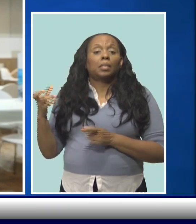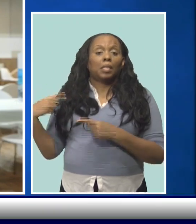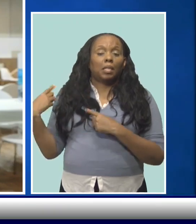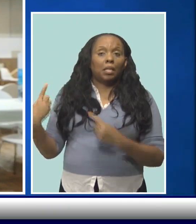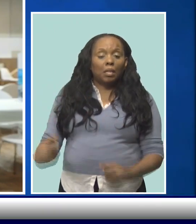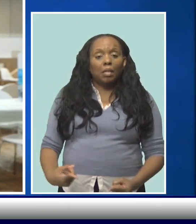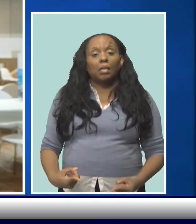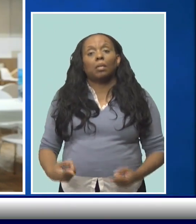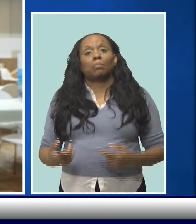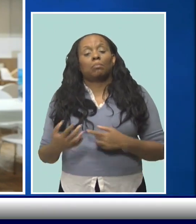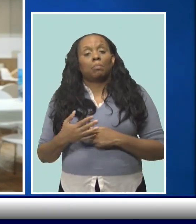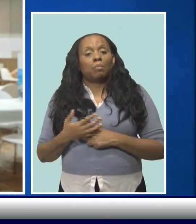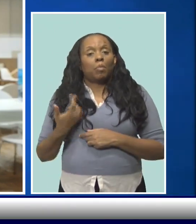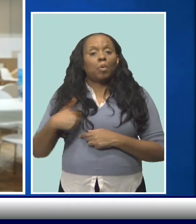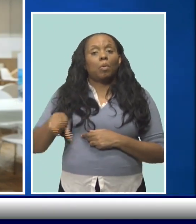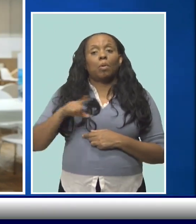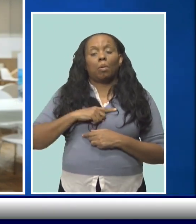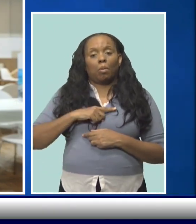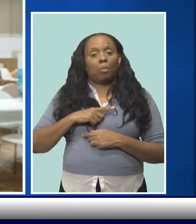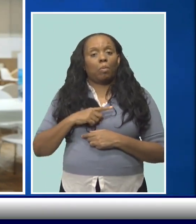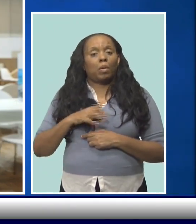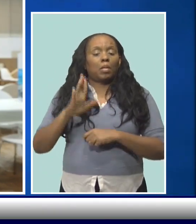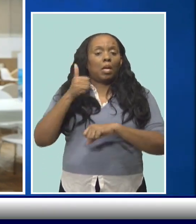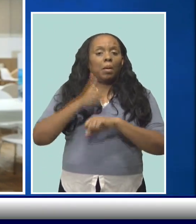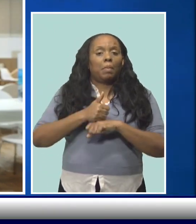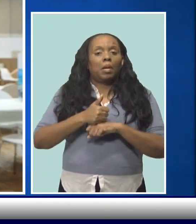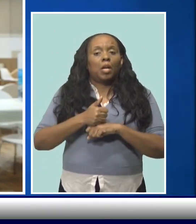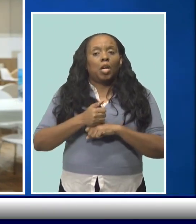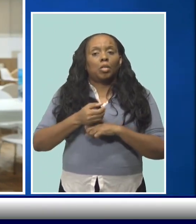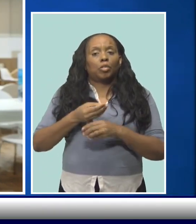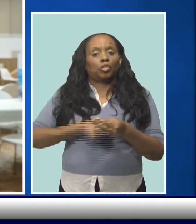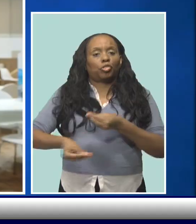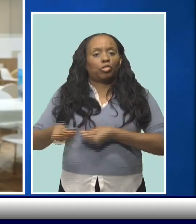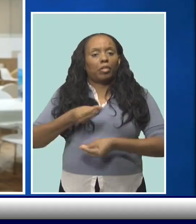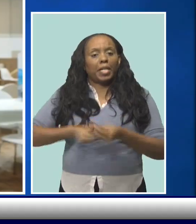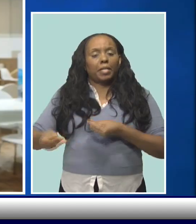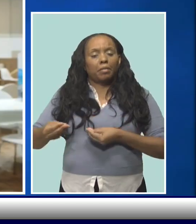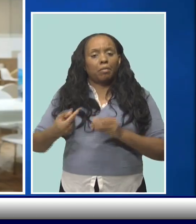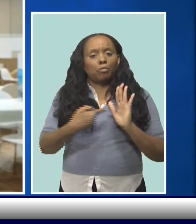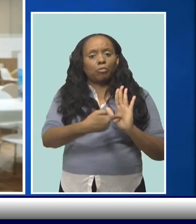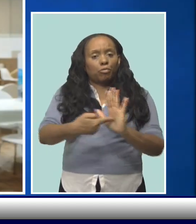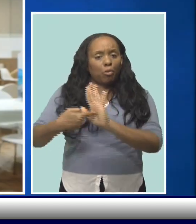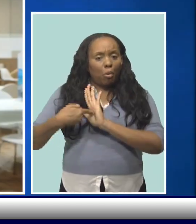trade show where we're inviting our trade partners